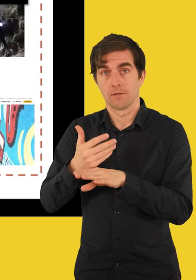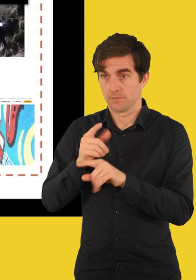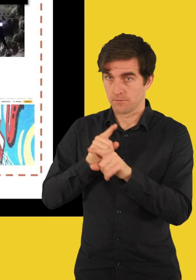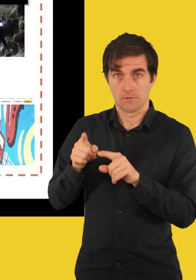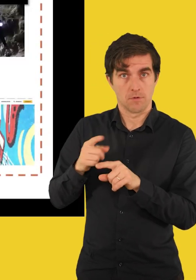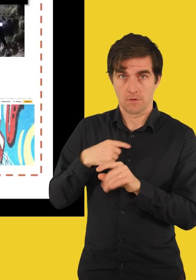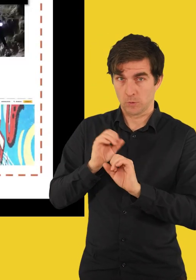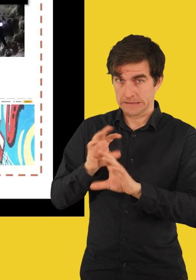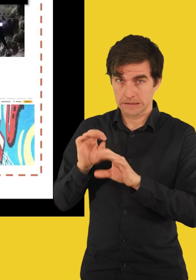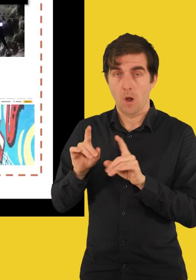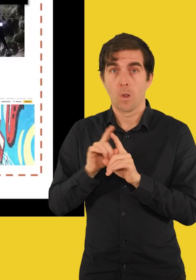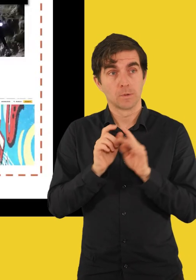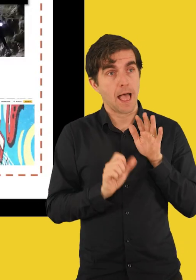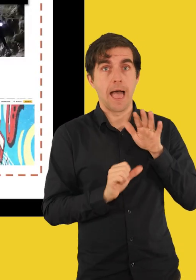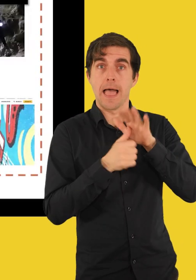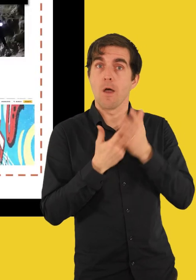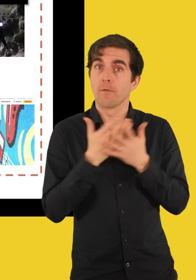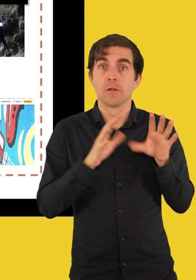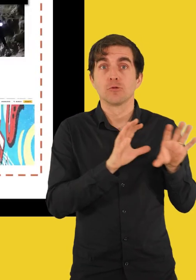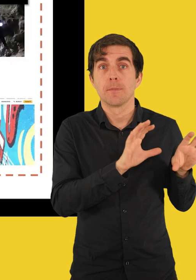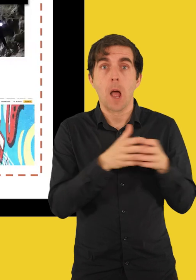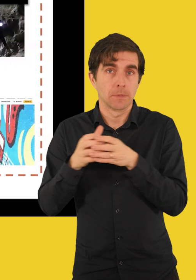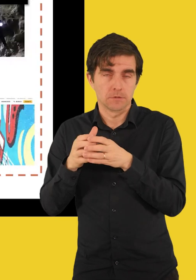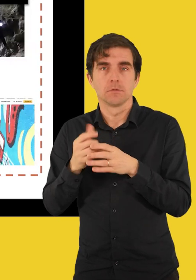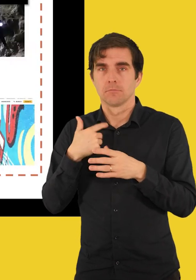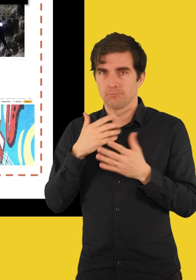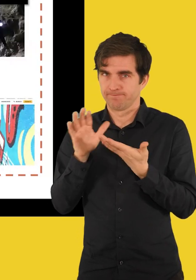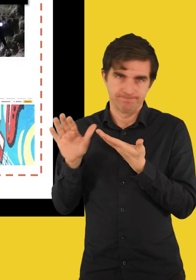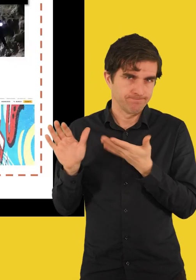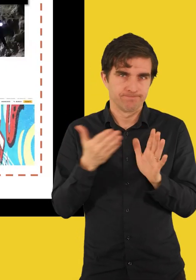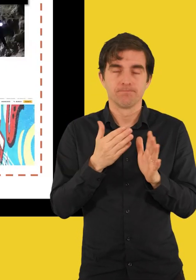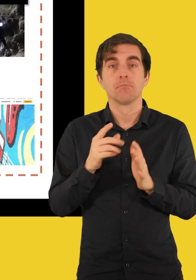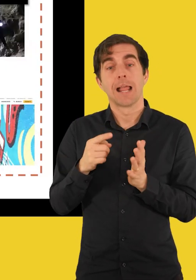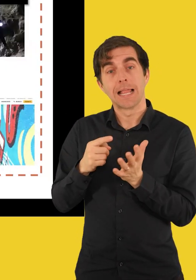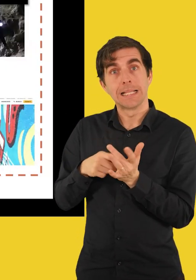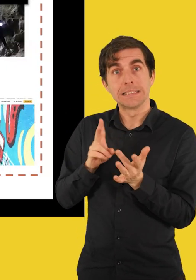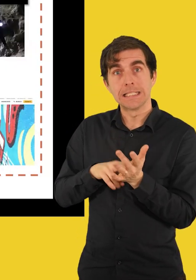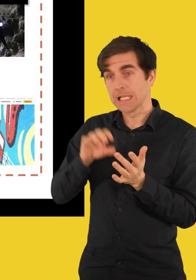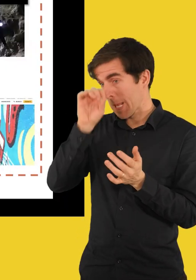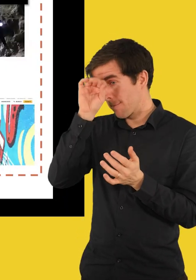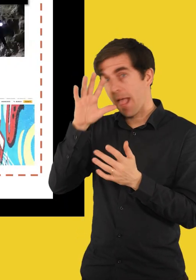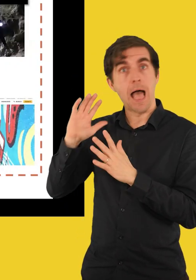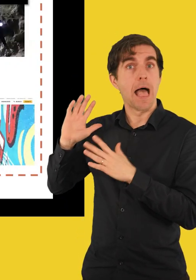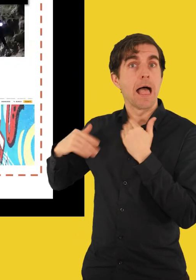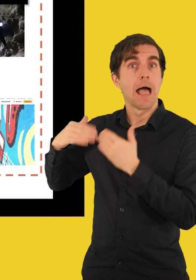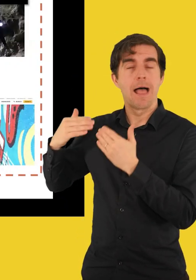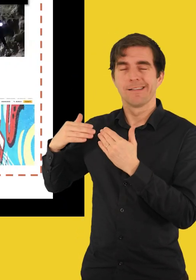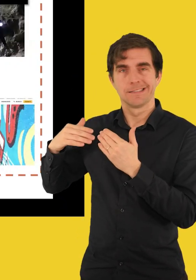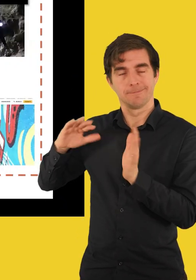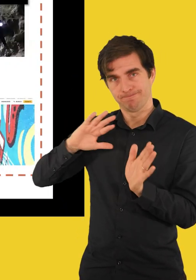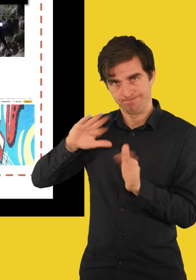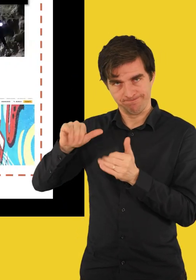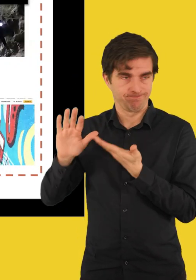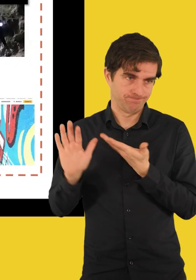hall officers and also heads of departments. We are shifting the narrative from a tin mining industry to a